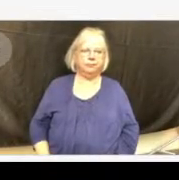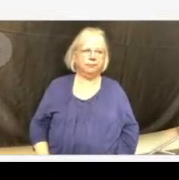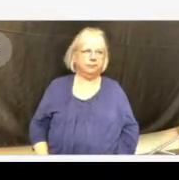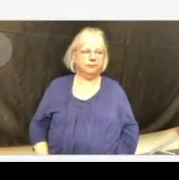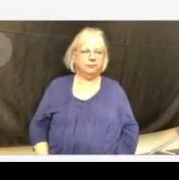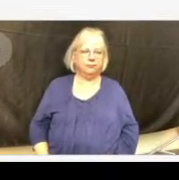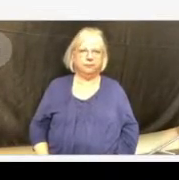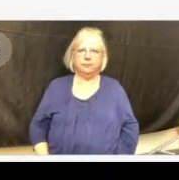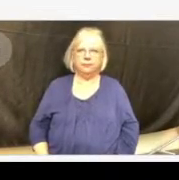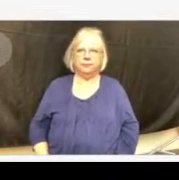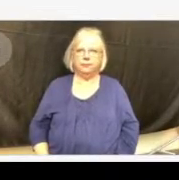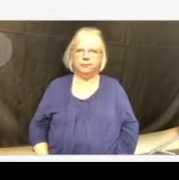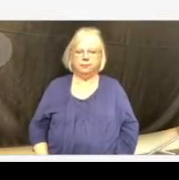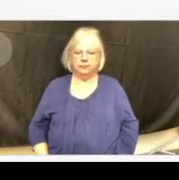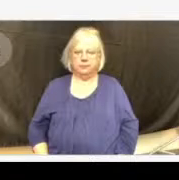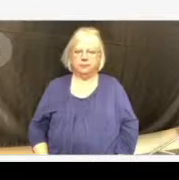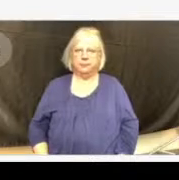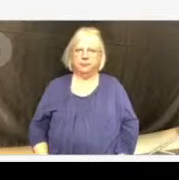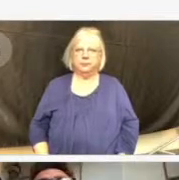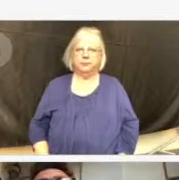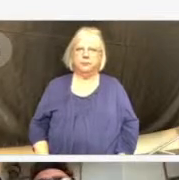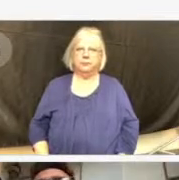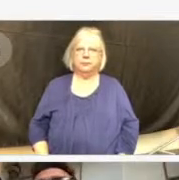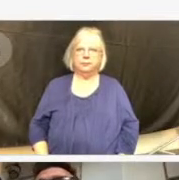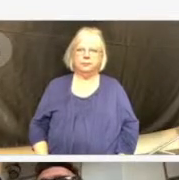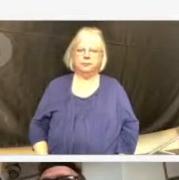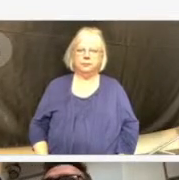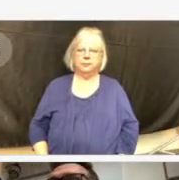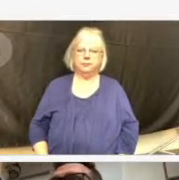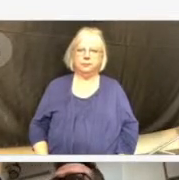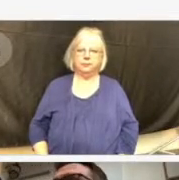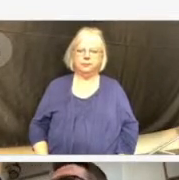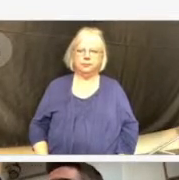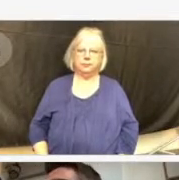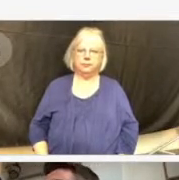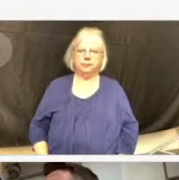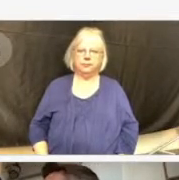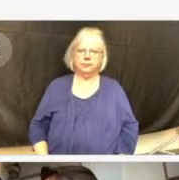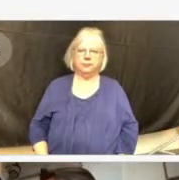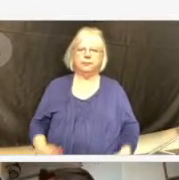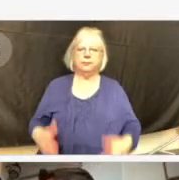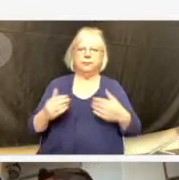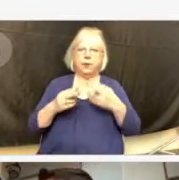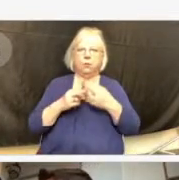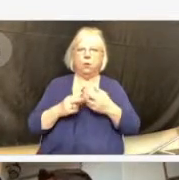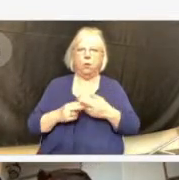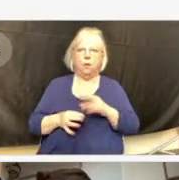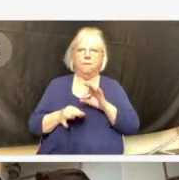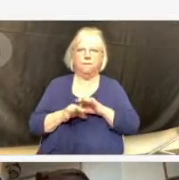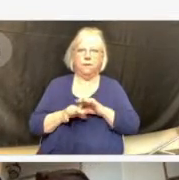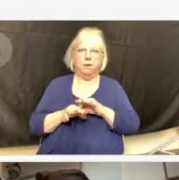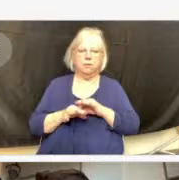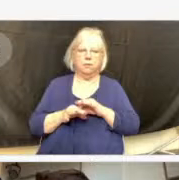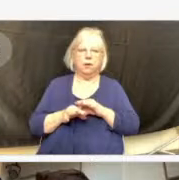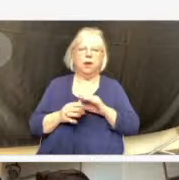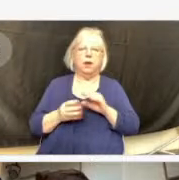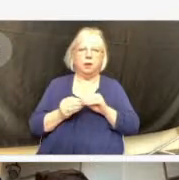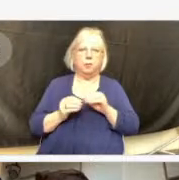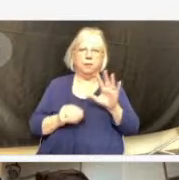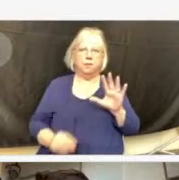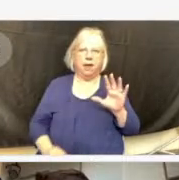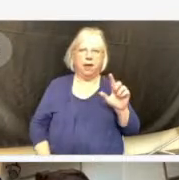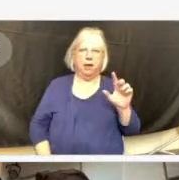I hear a second? Second. Now we have a second. May we have a roll call vote on item 5.1, please?